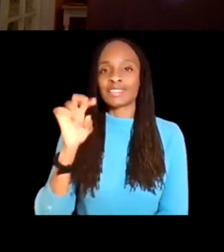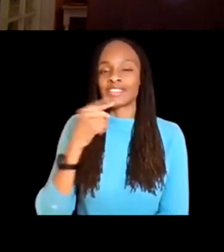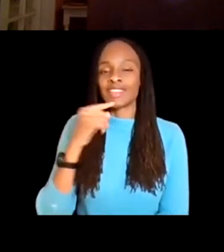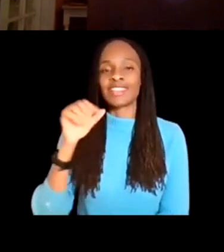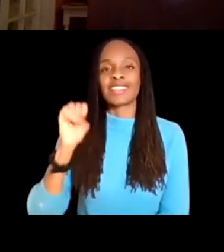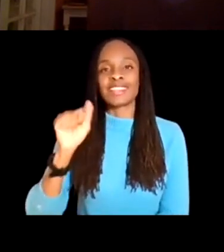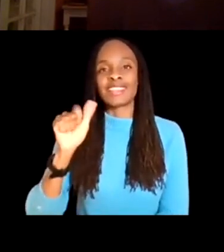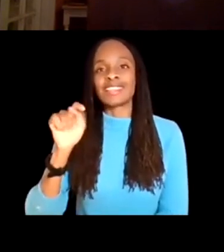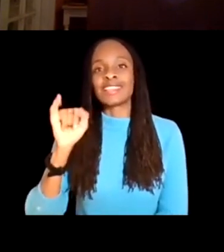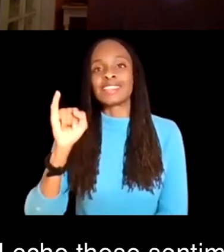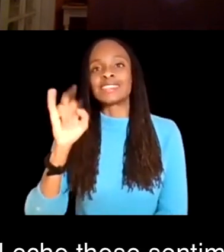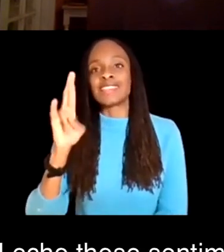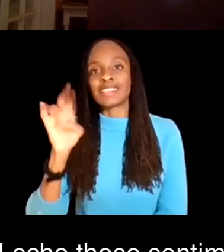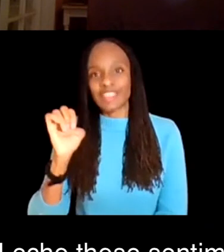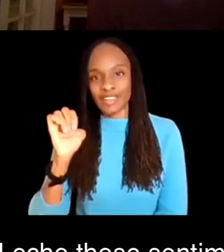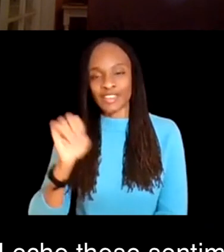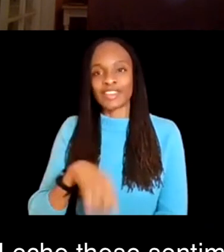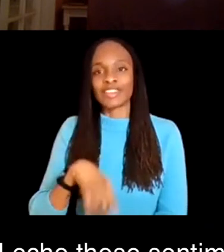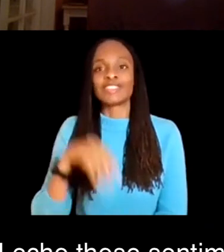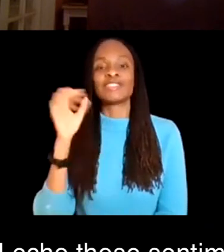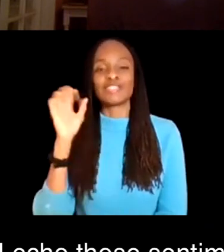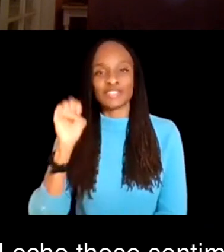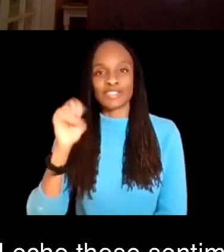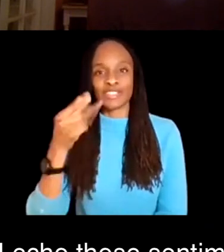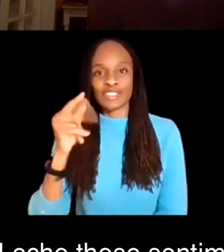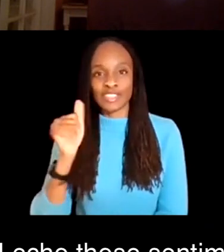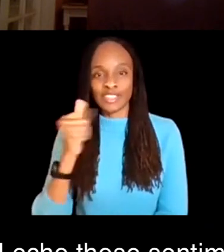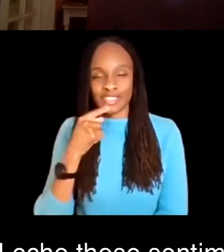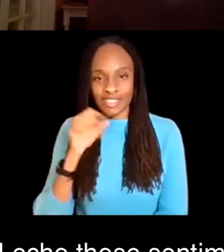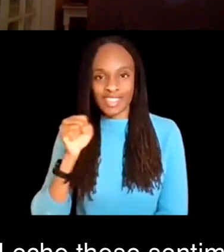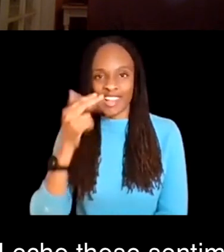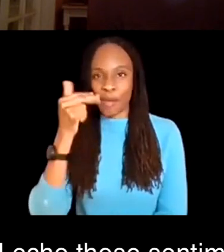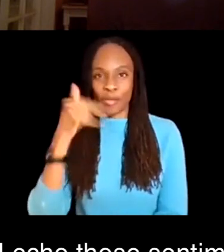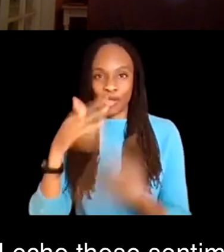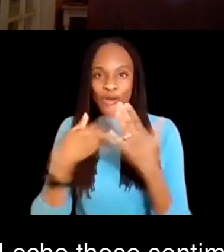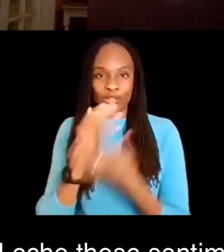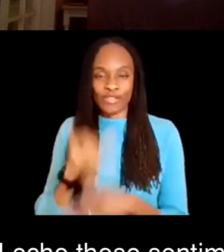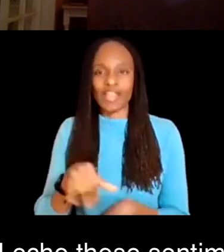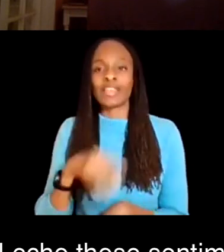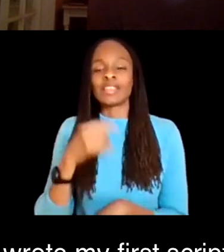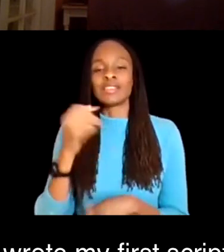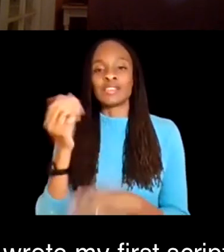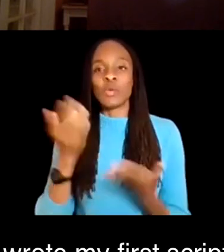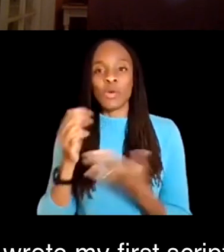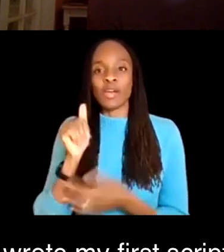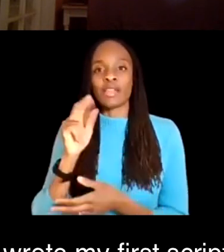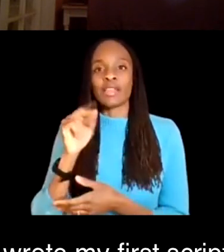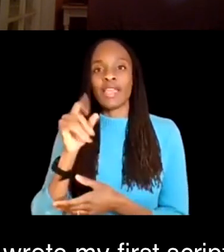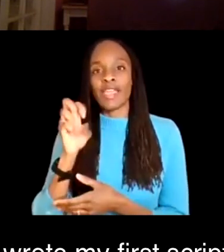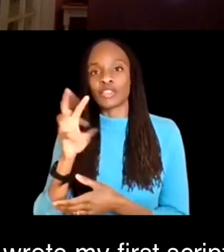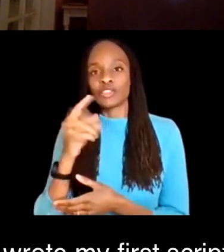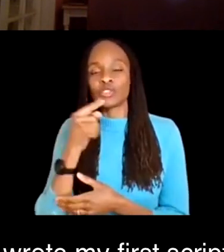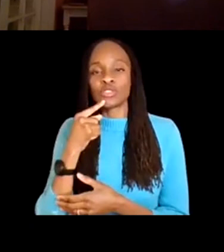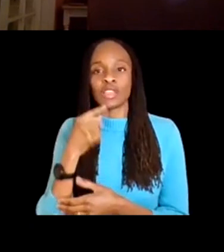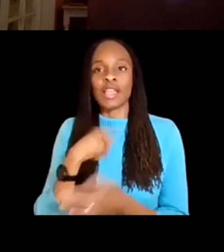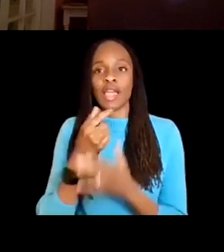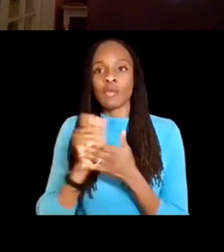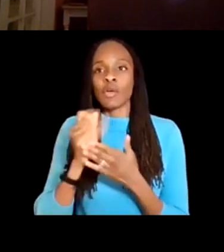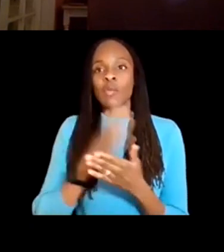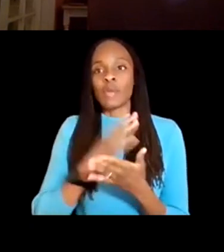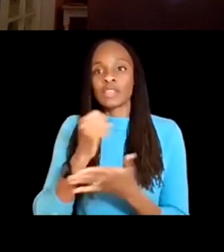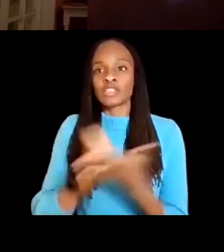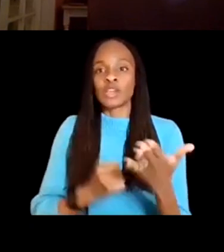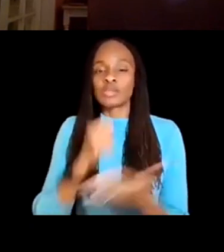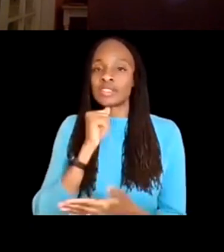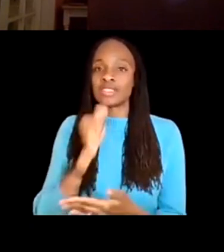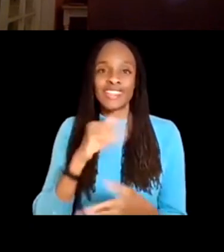Satire, yeah. Comedy, all of it. And I echo those sentiments that Andrew said. Like, I wrote my first script that didn't include disability at